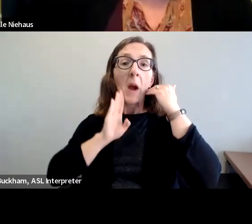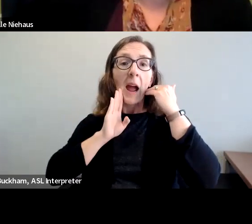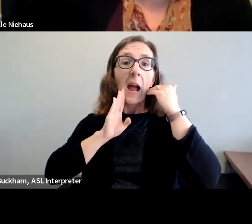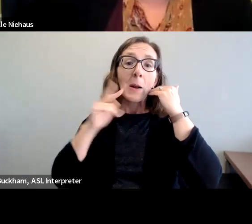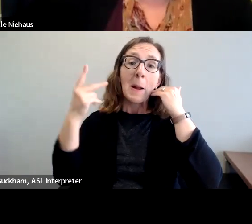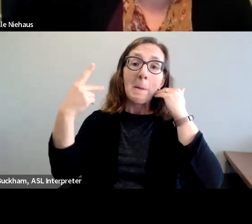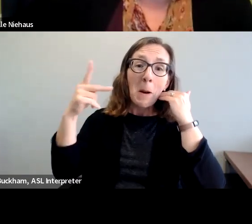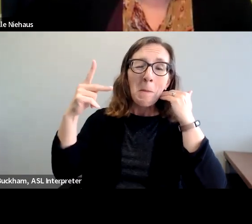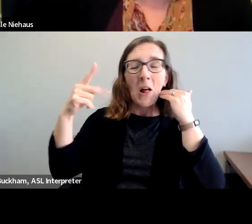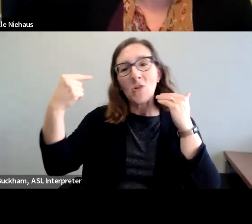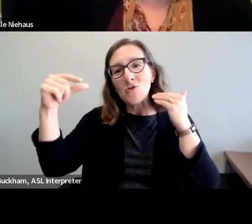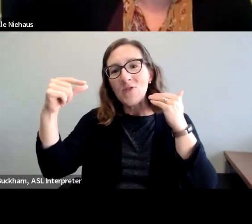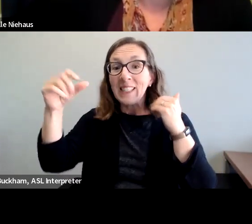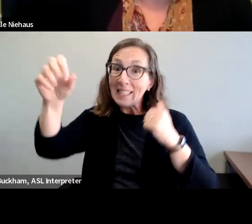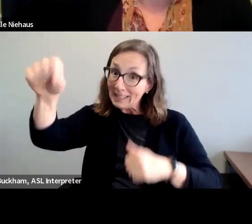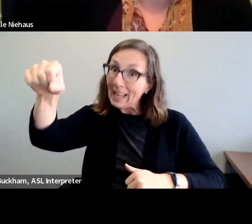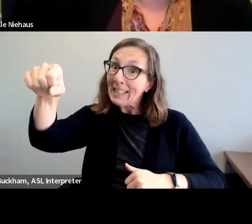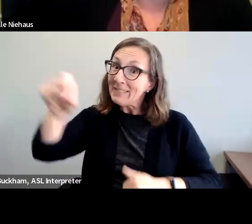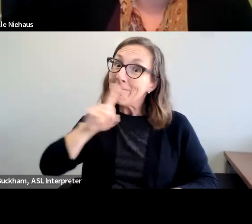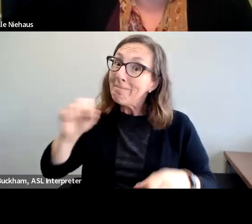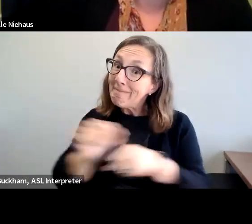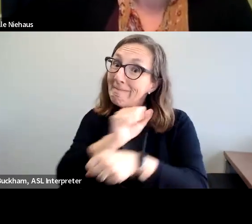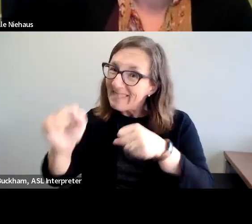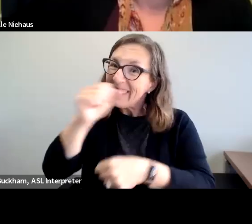is teal. And yes, you heard me correctly.